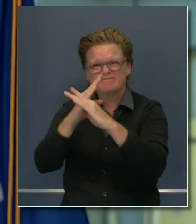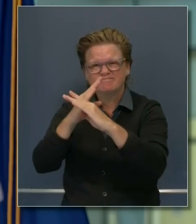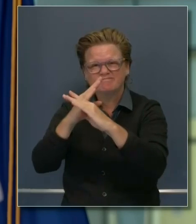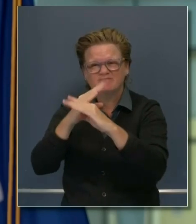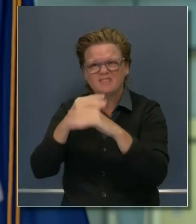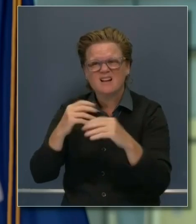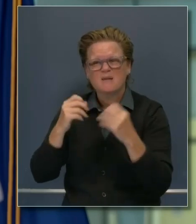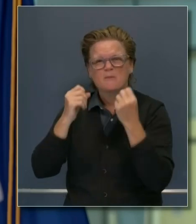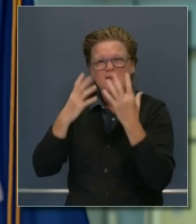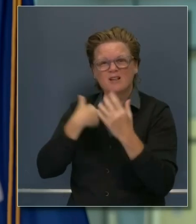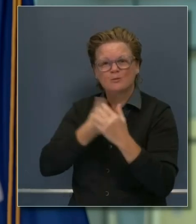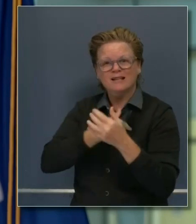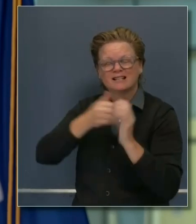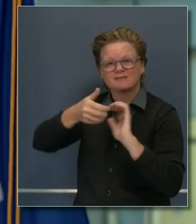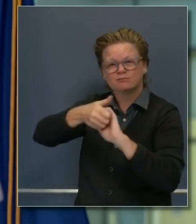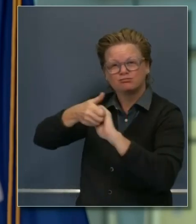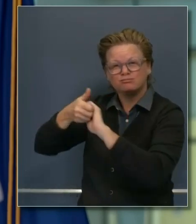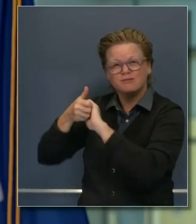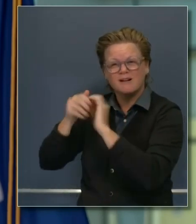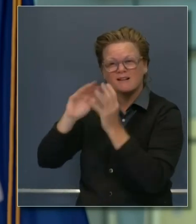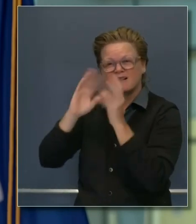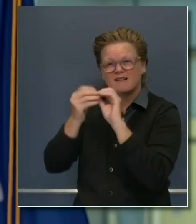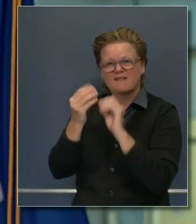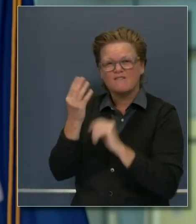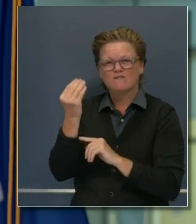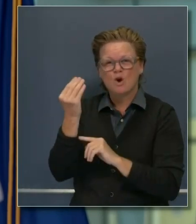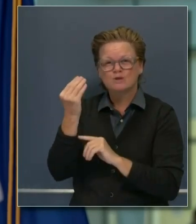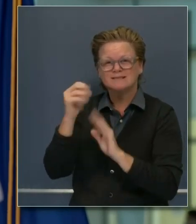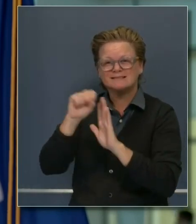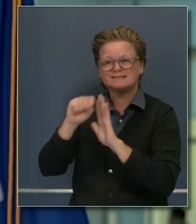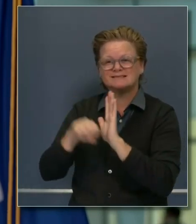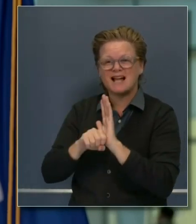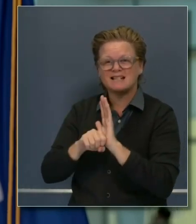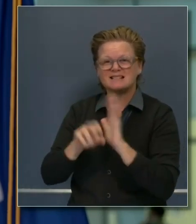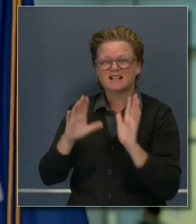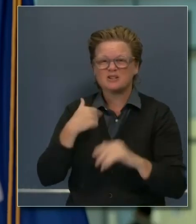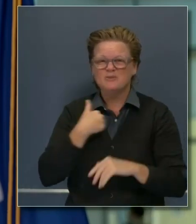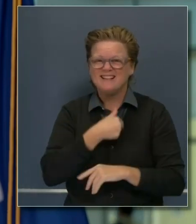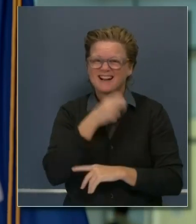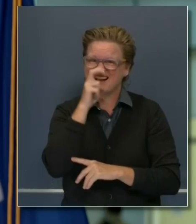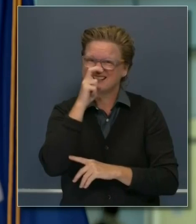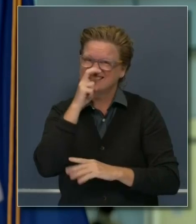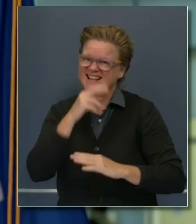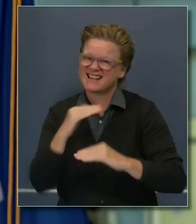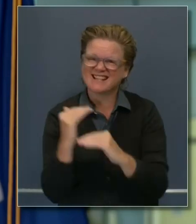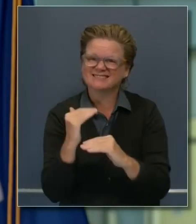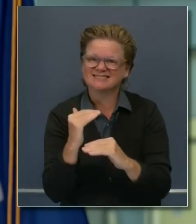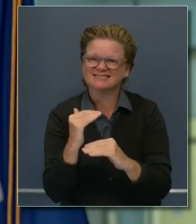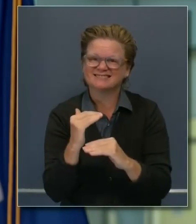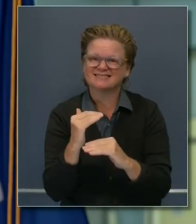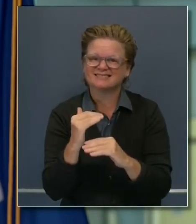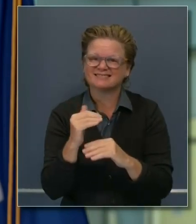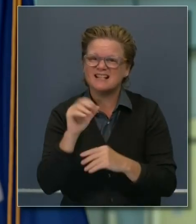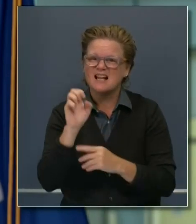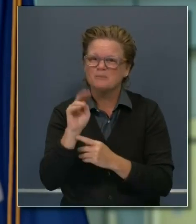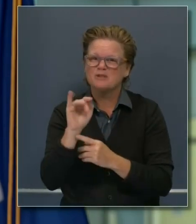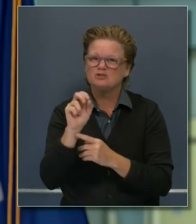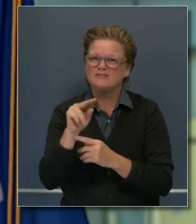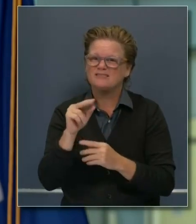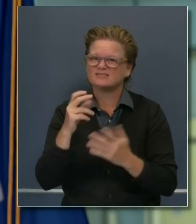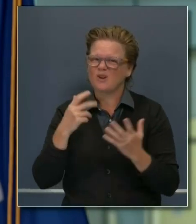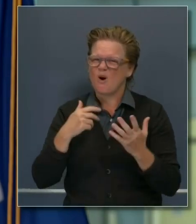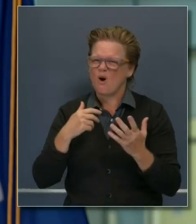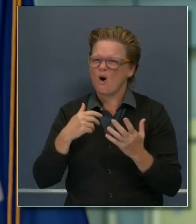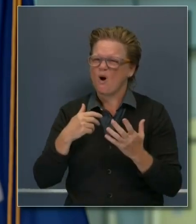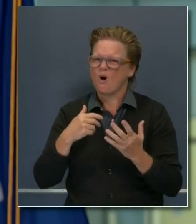that. And we are committed to finding more support from other states across this nation. So